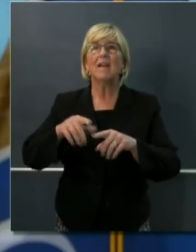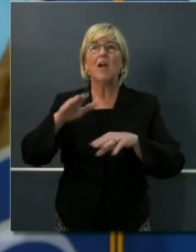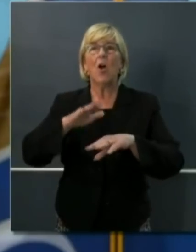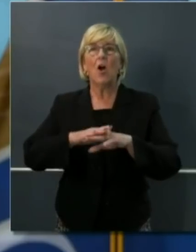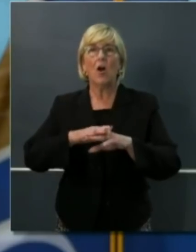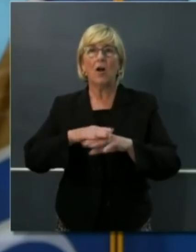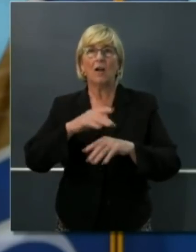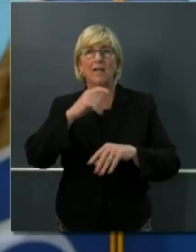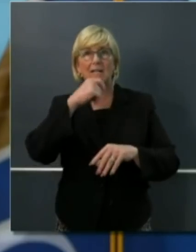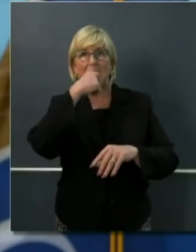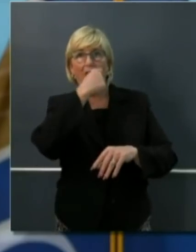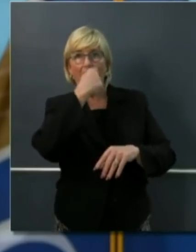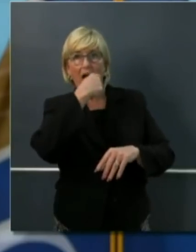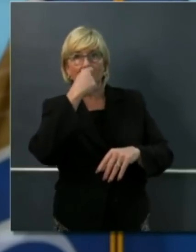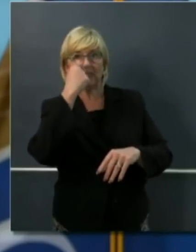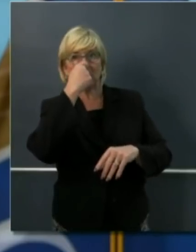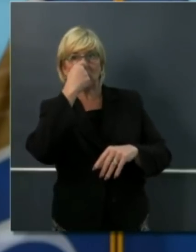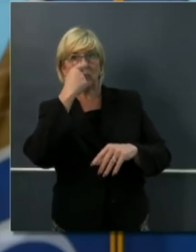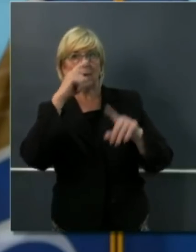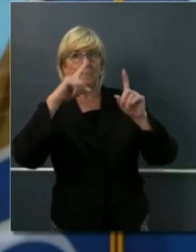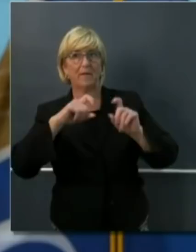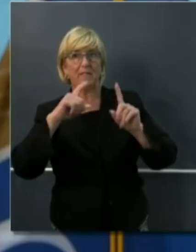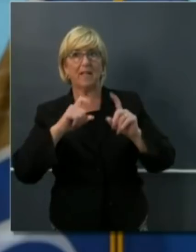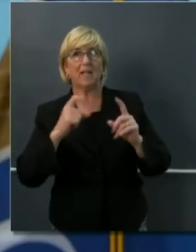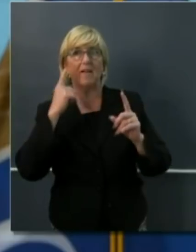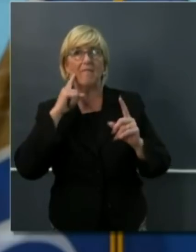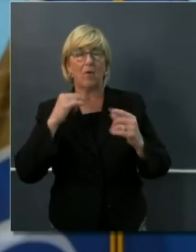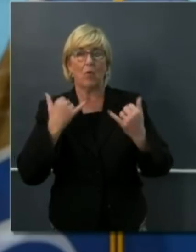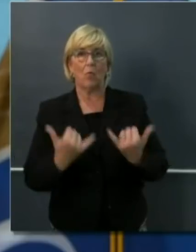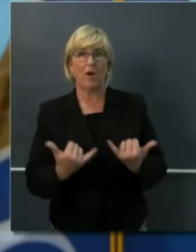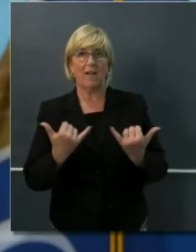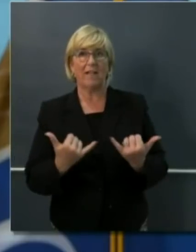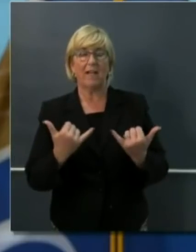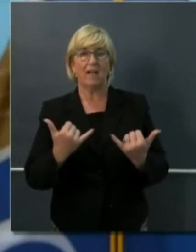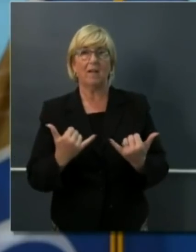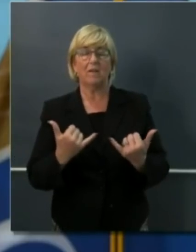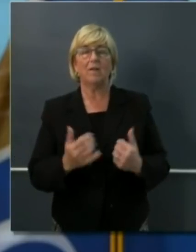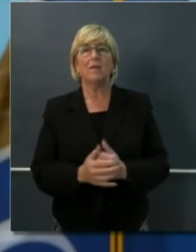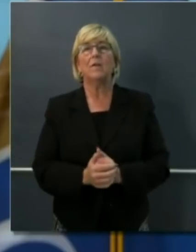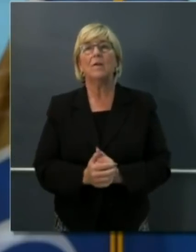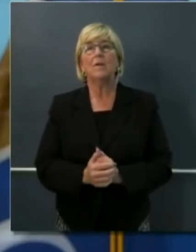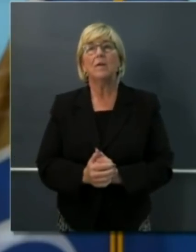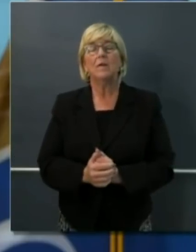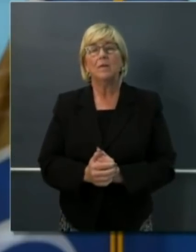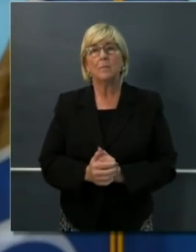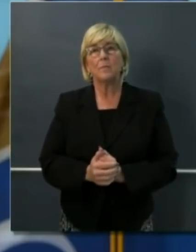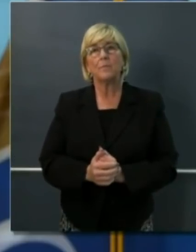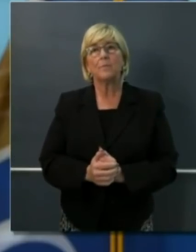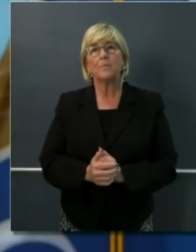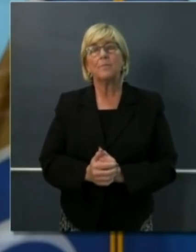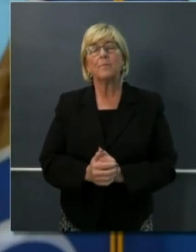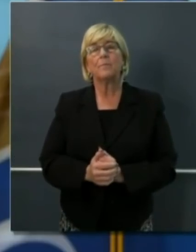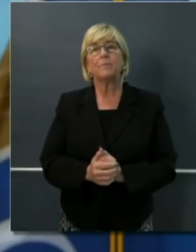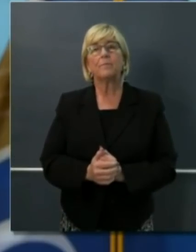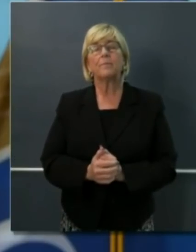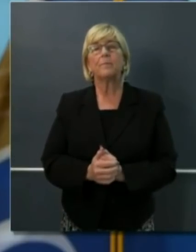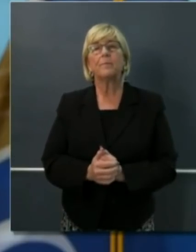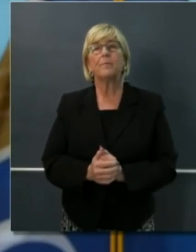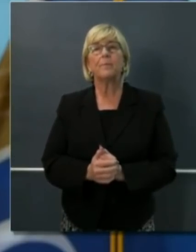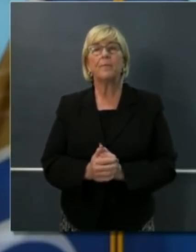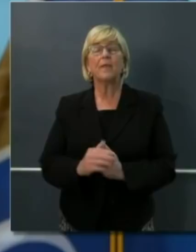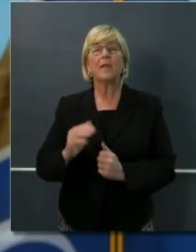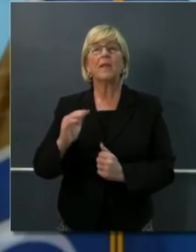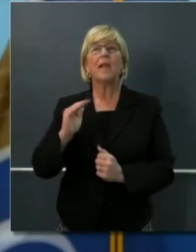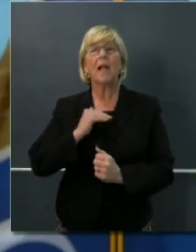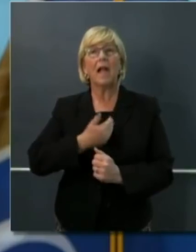at the moment, and that's the foundation to which we will build. Accordingly, our foundation in